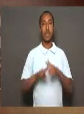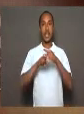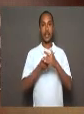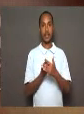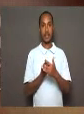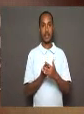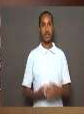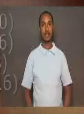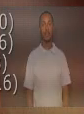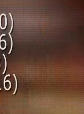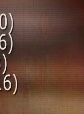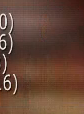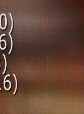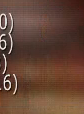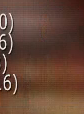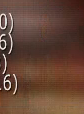Begin.